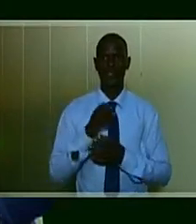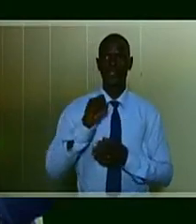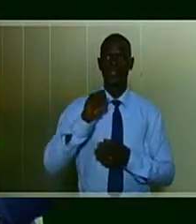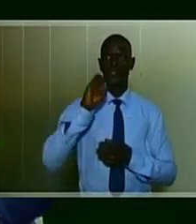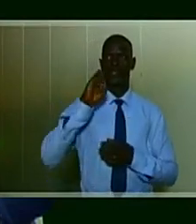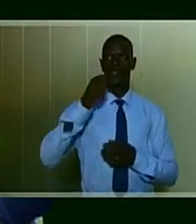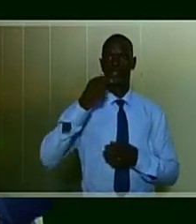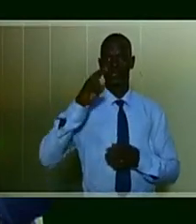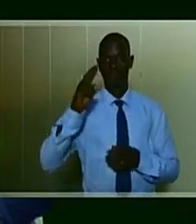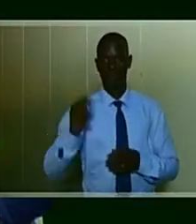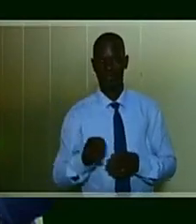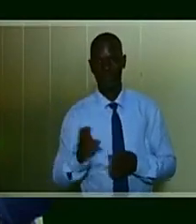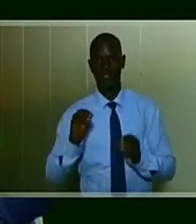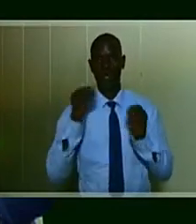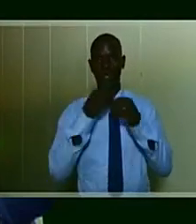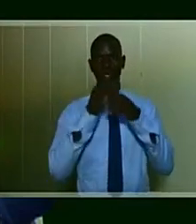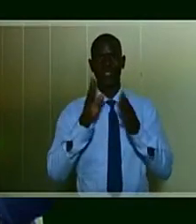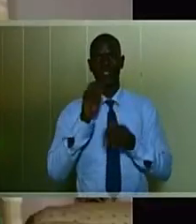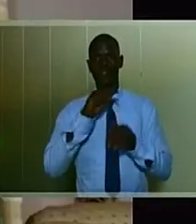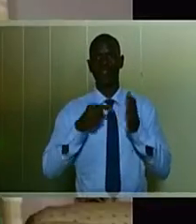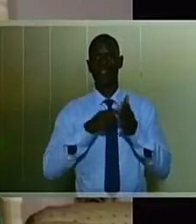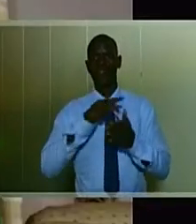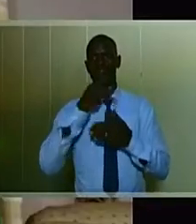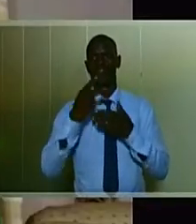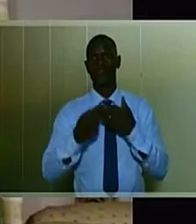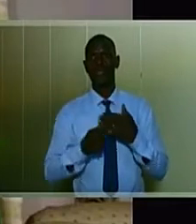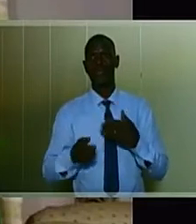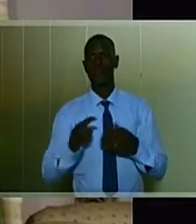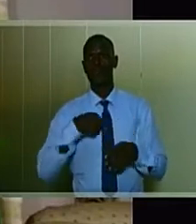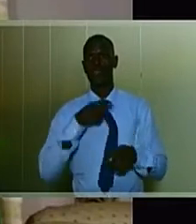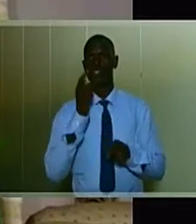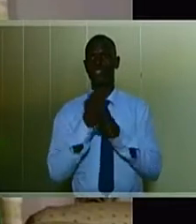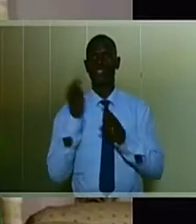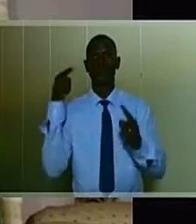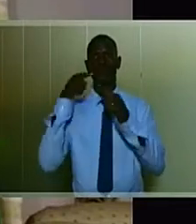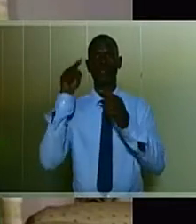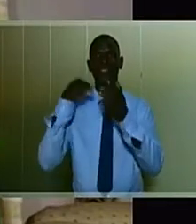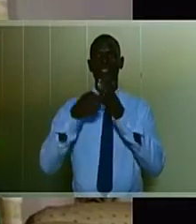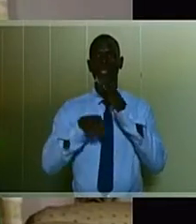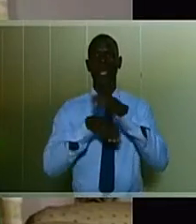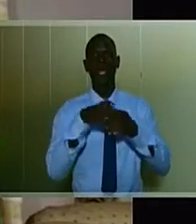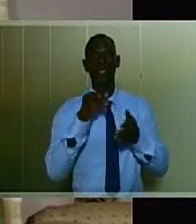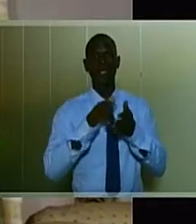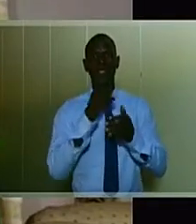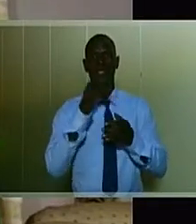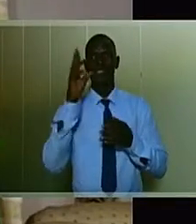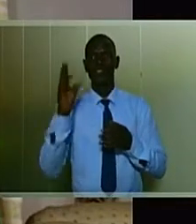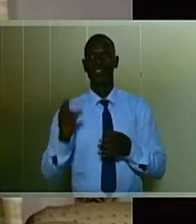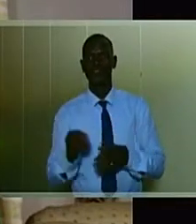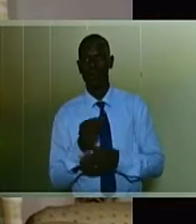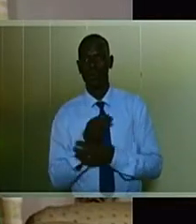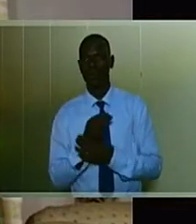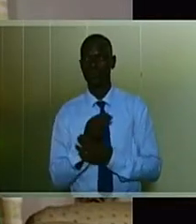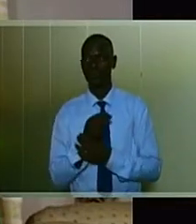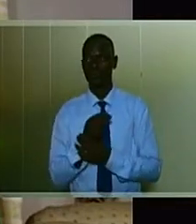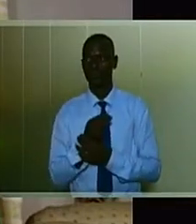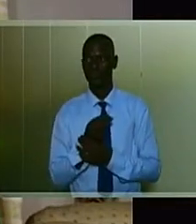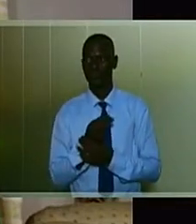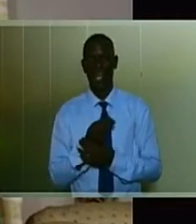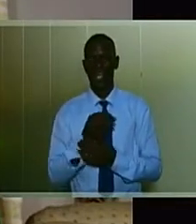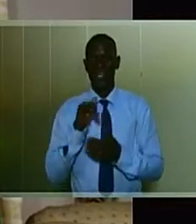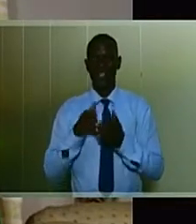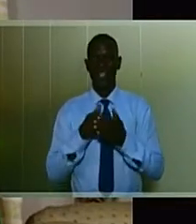the organizers of this program. Let me just point this out, that there is no disorganization. It's a process